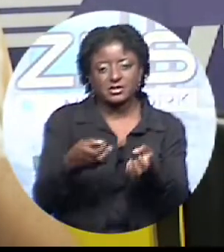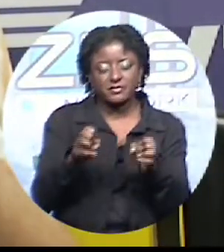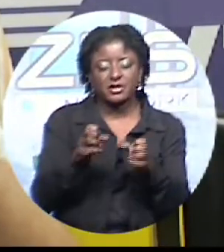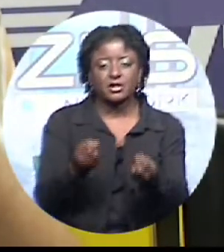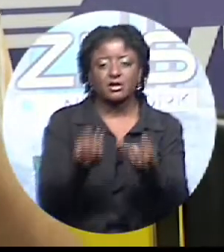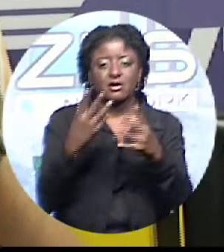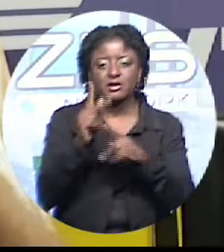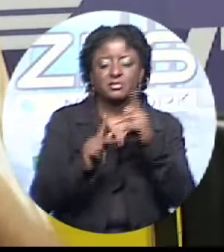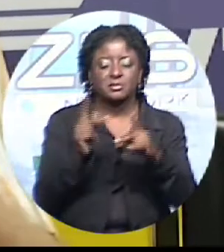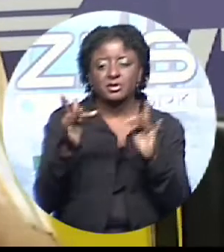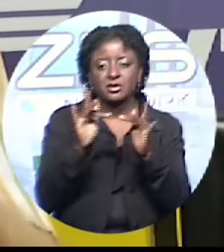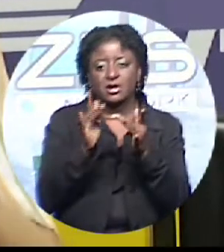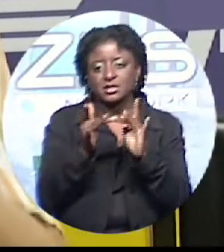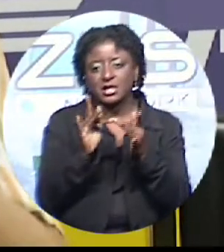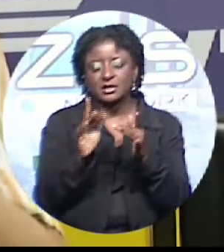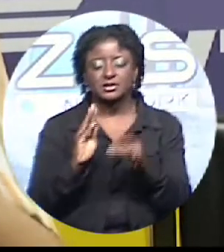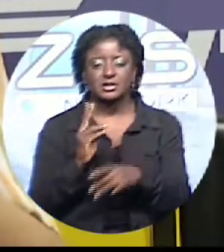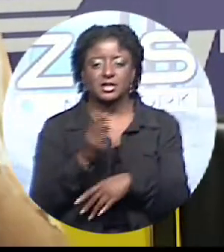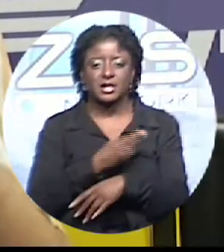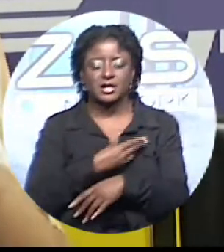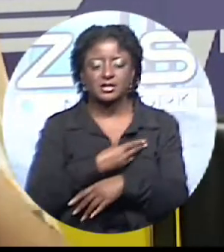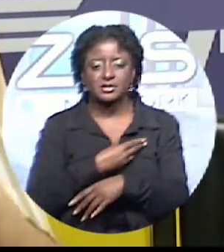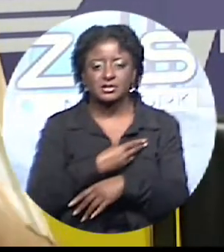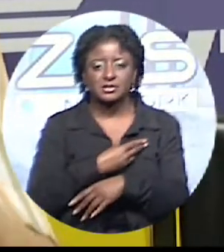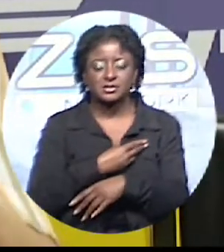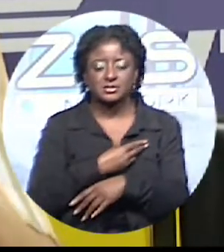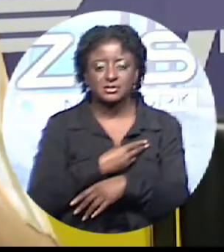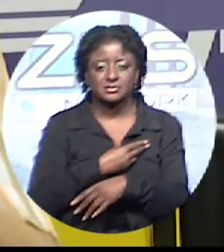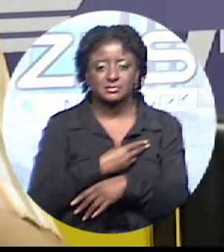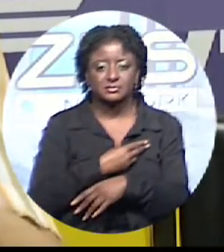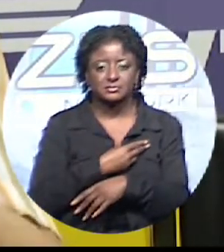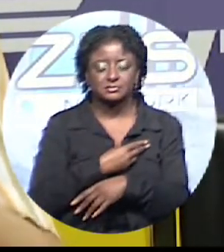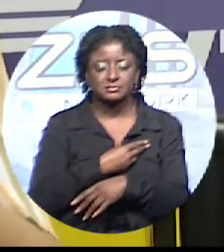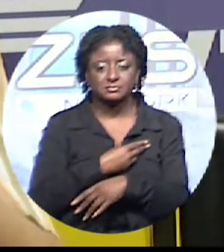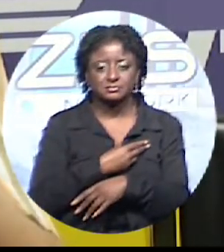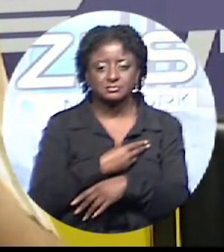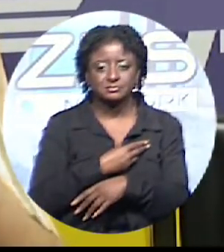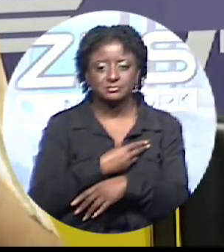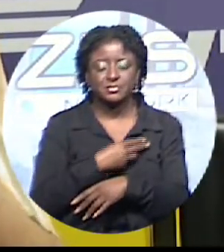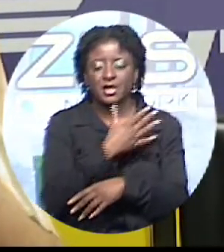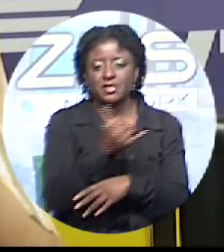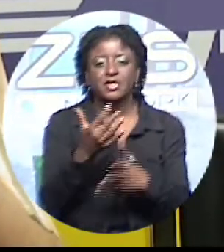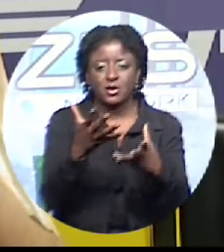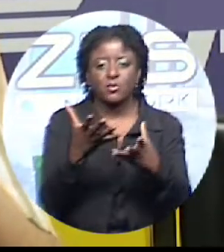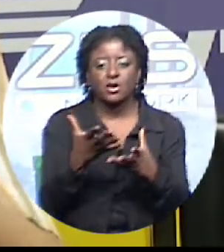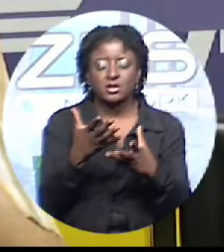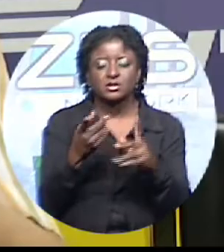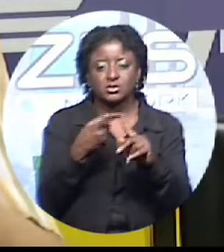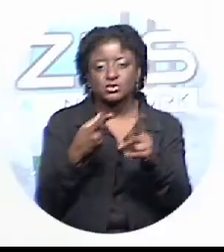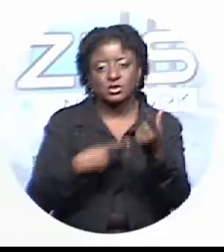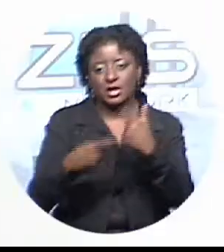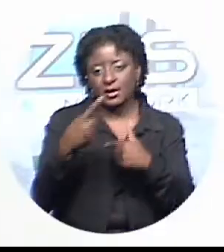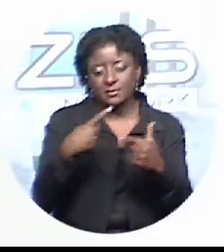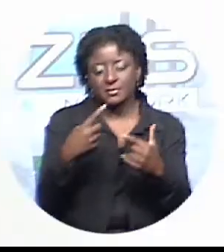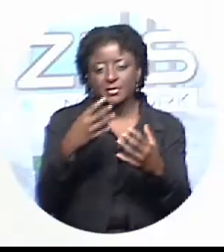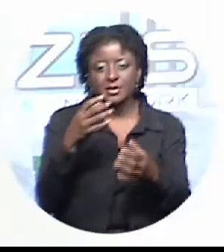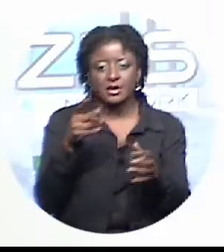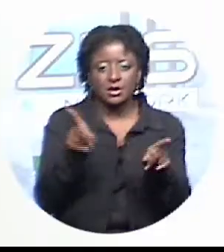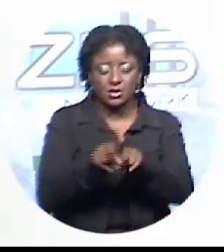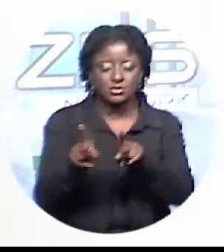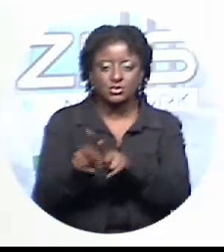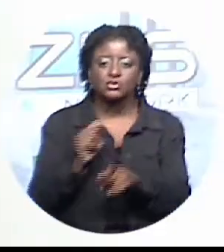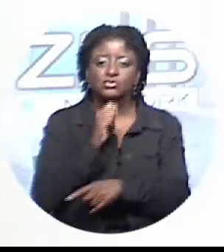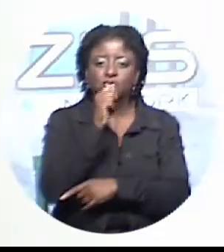people contacting us before the accreditation process was open, and that they do want to come. Now, it's also